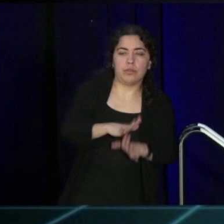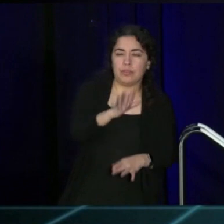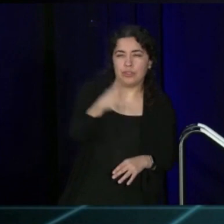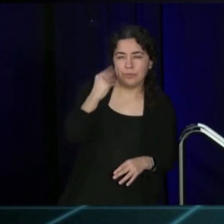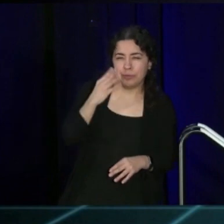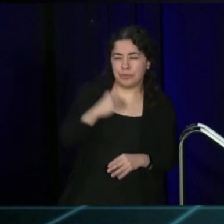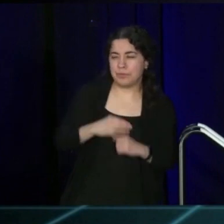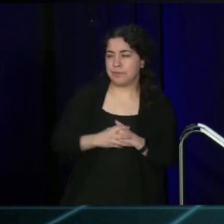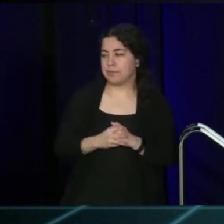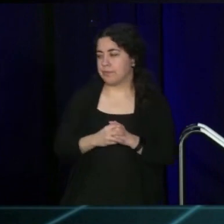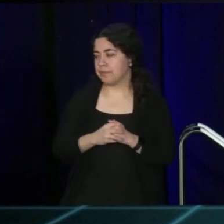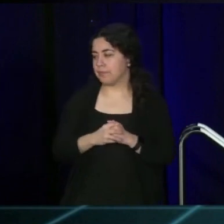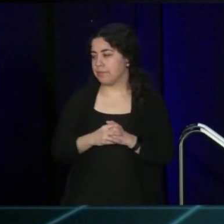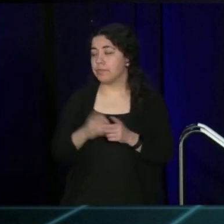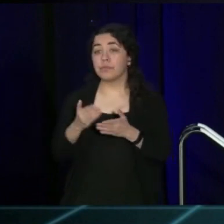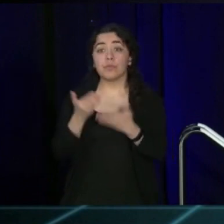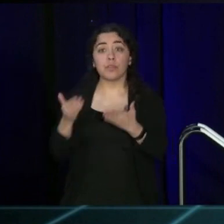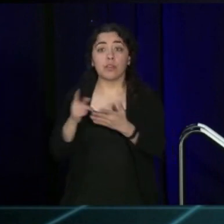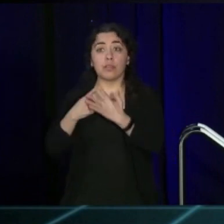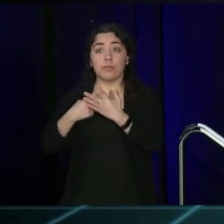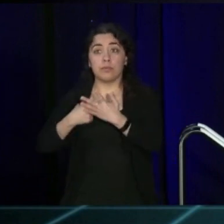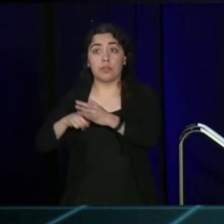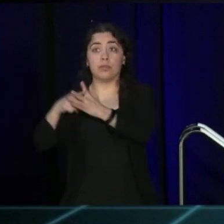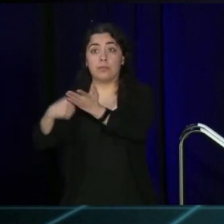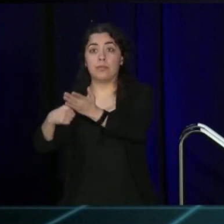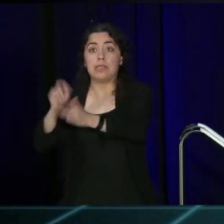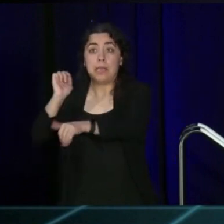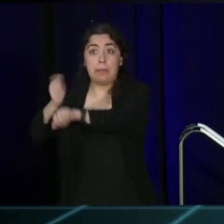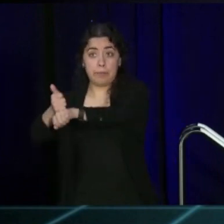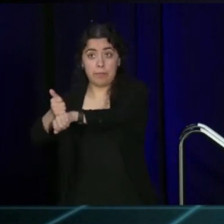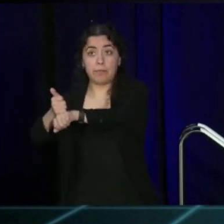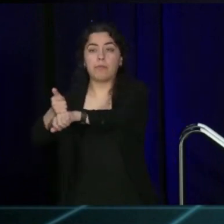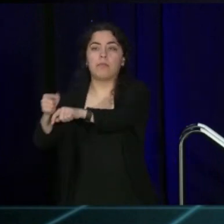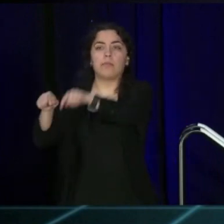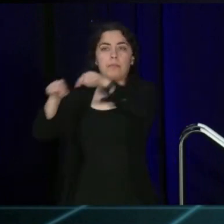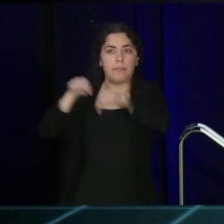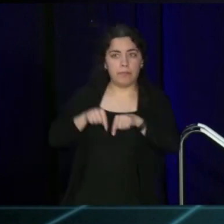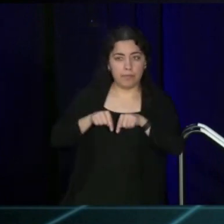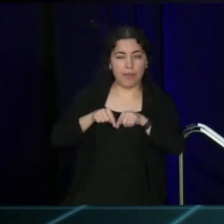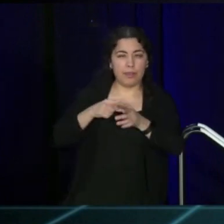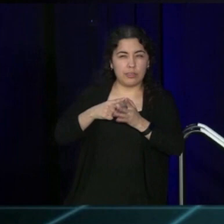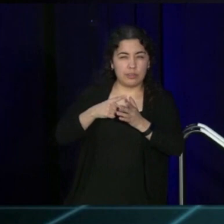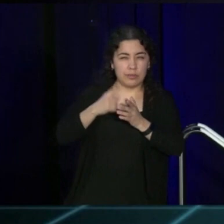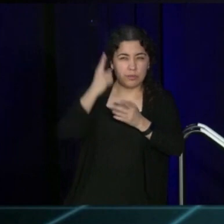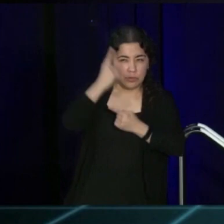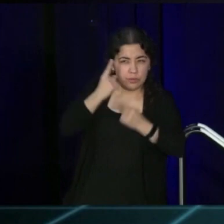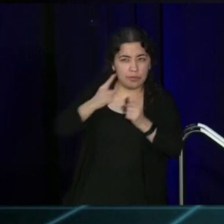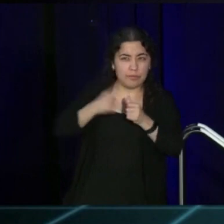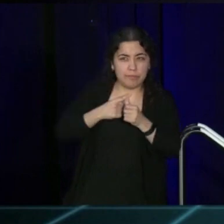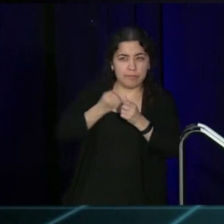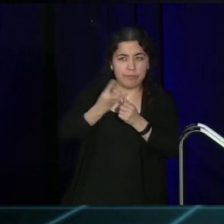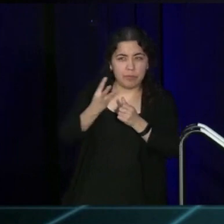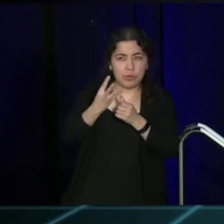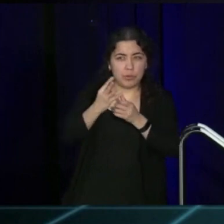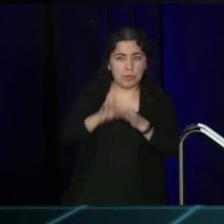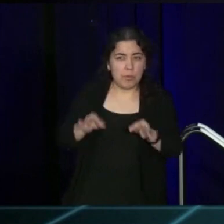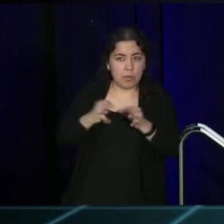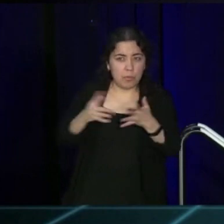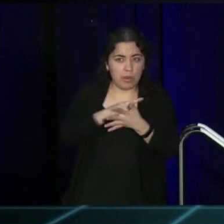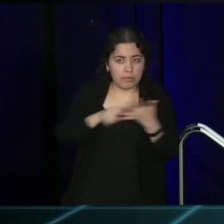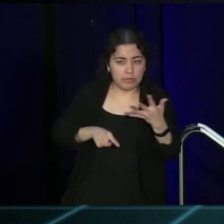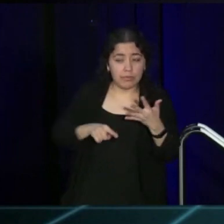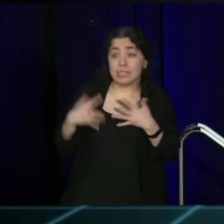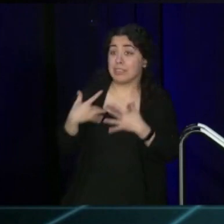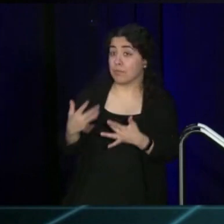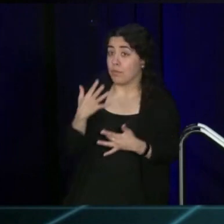before diving into implementation specifics, let's consider a few important aspects. First of all, we generally use color quite a lot in the user